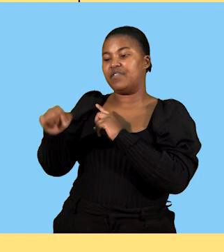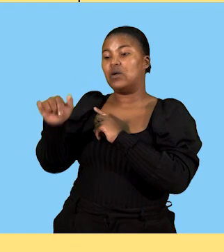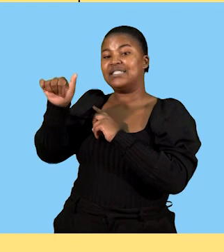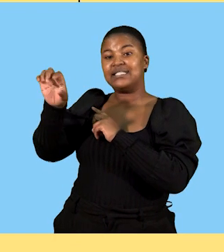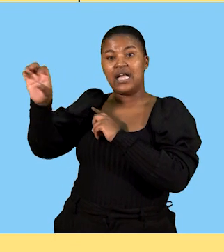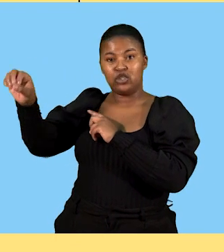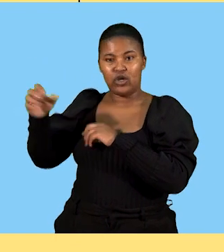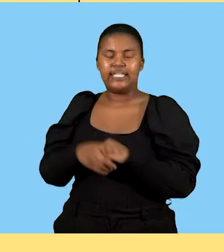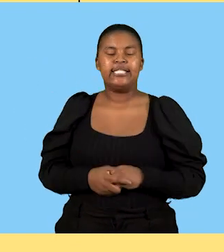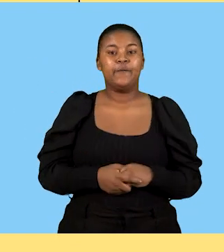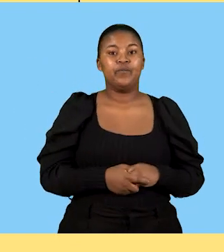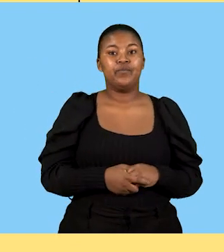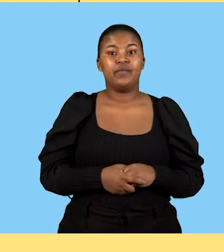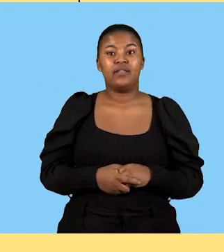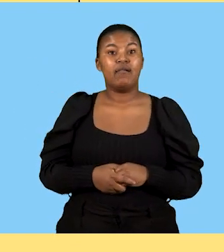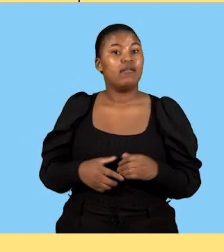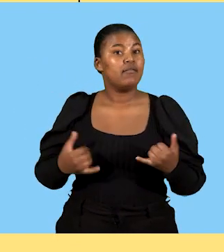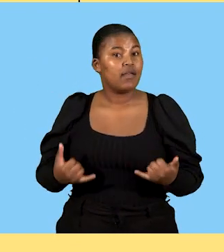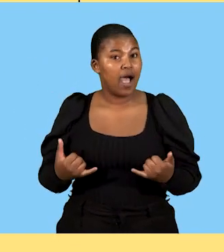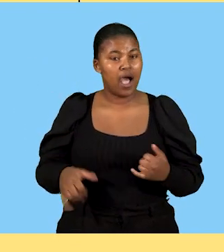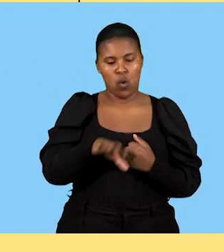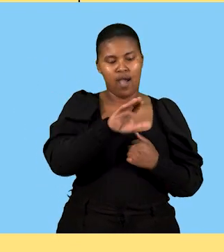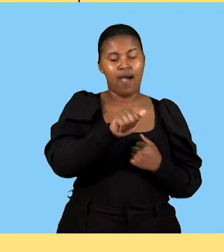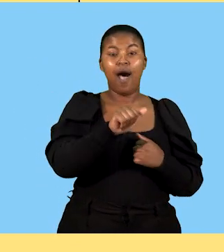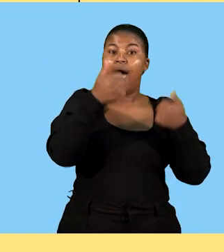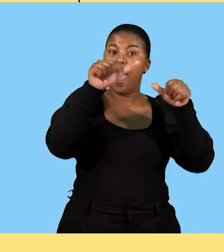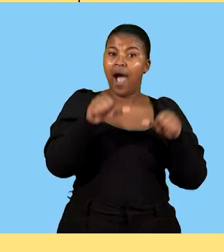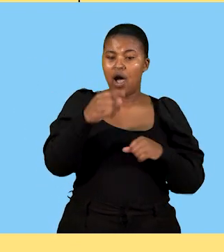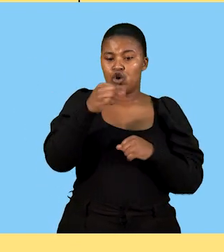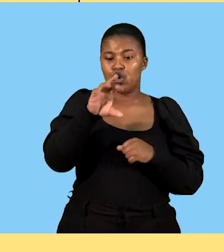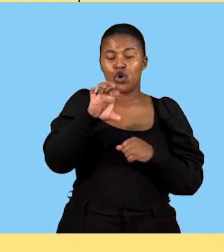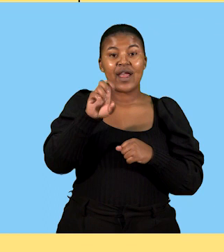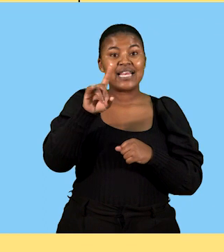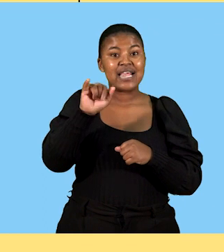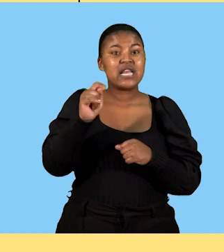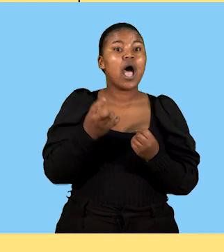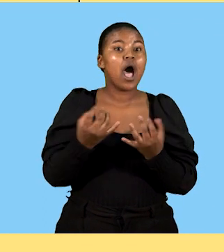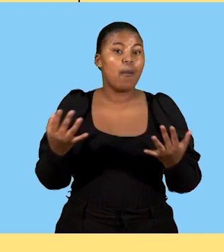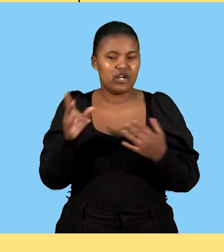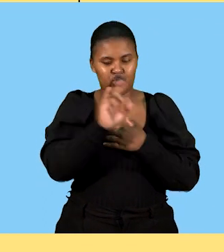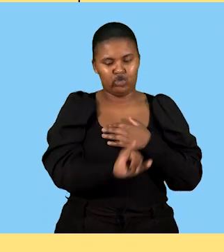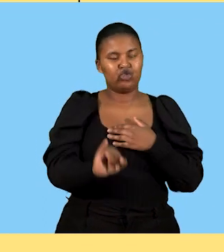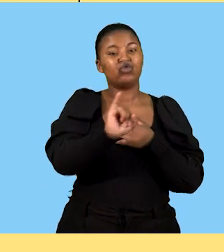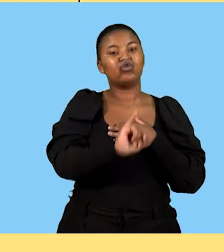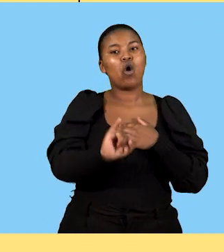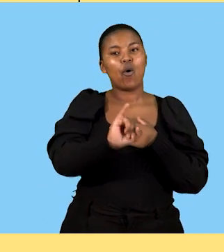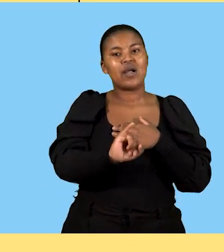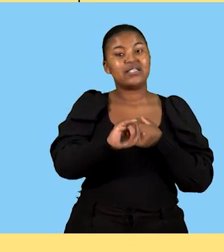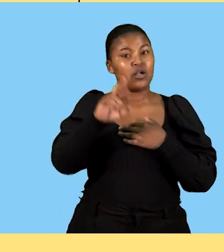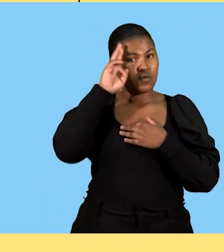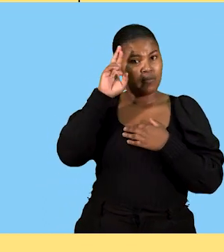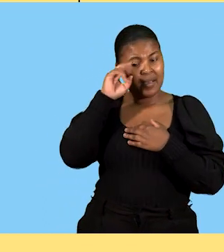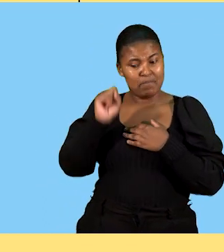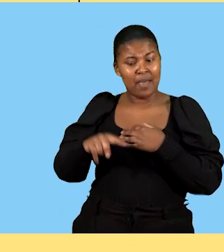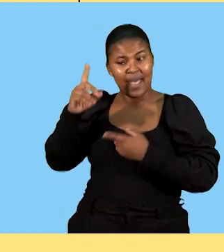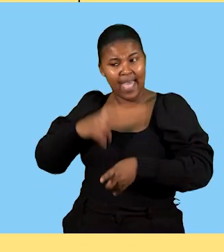5,600. Then the account to be credited is insurance, which is an expense. You then remember that our